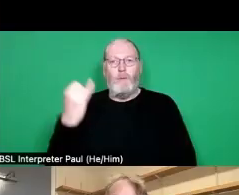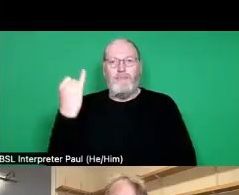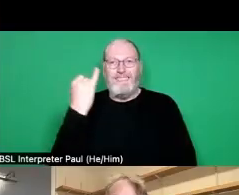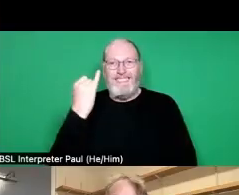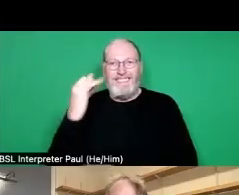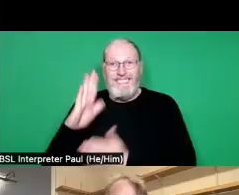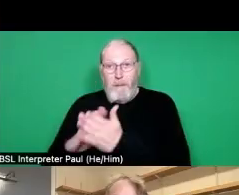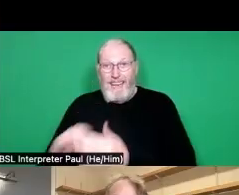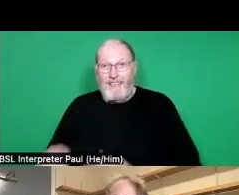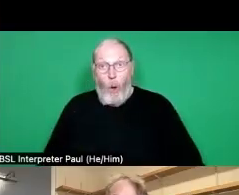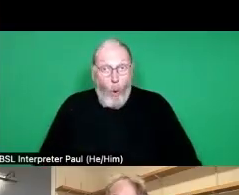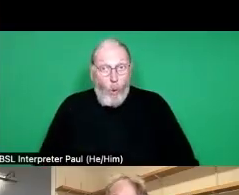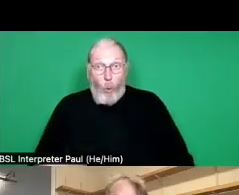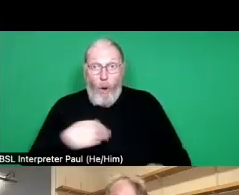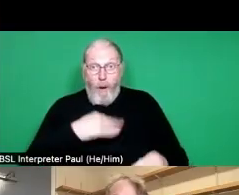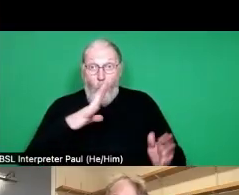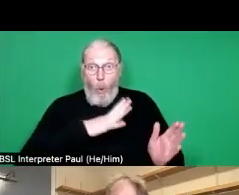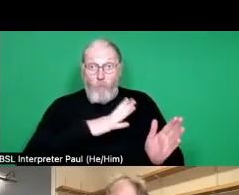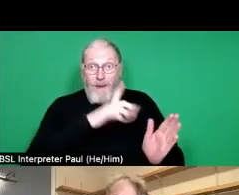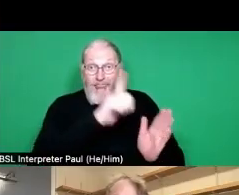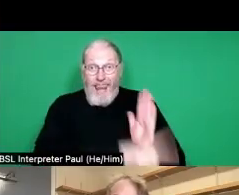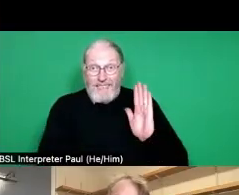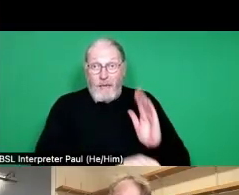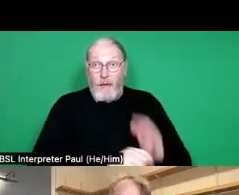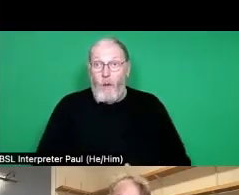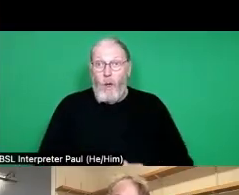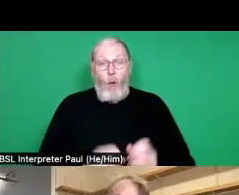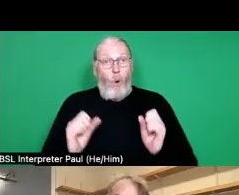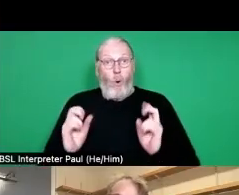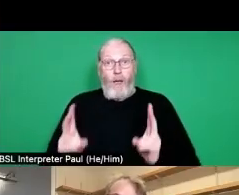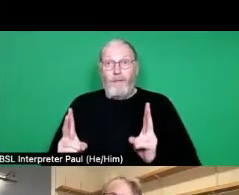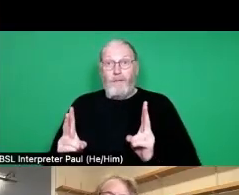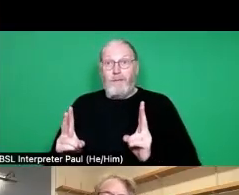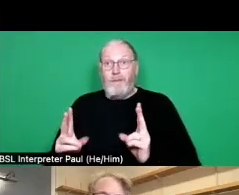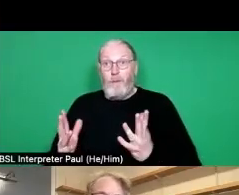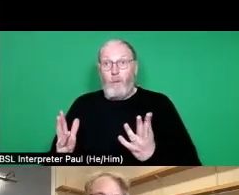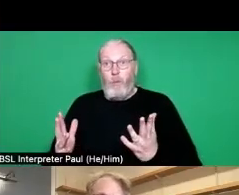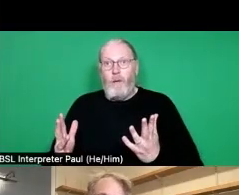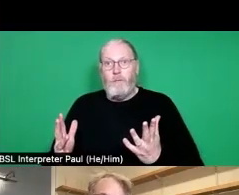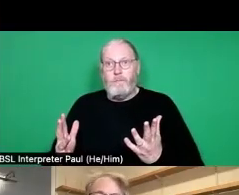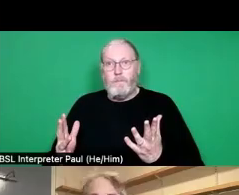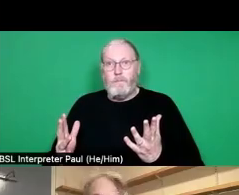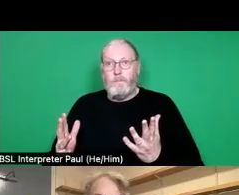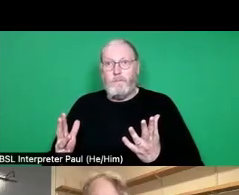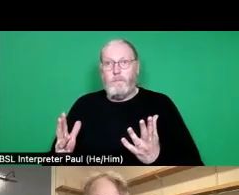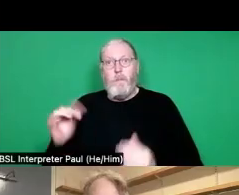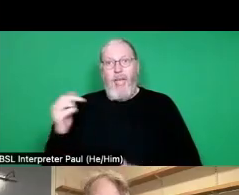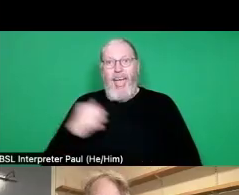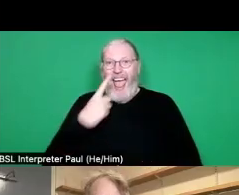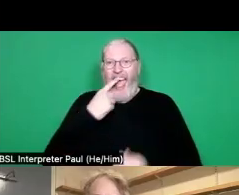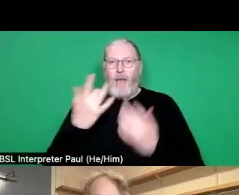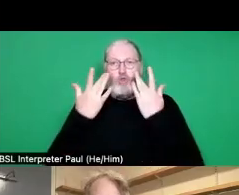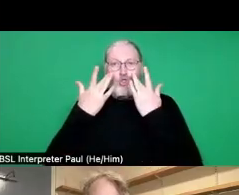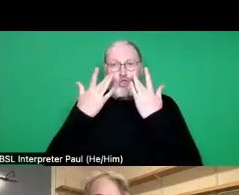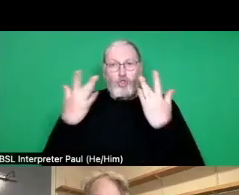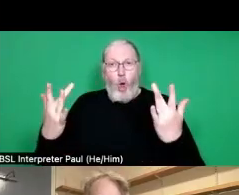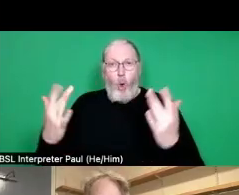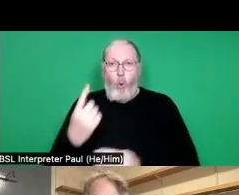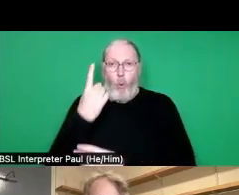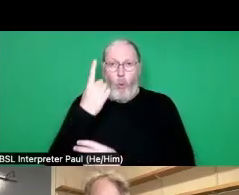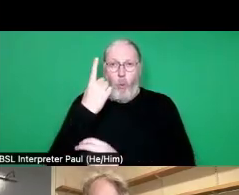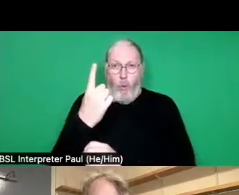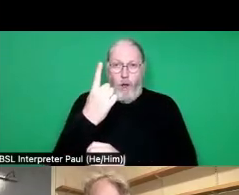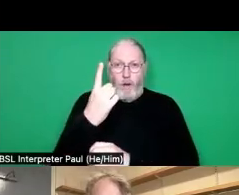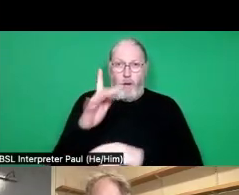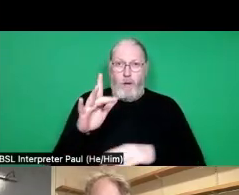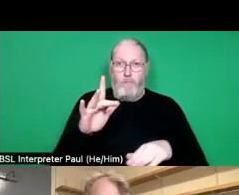it, right? Okay. Yeah. In which case, I can show one piece of practice and then just pose a